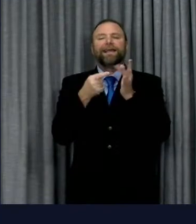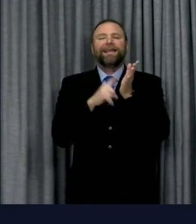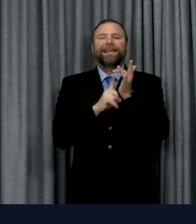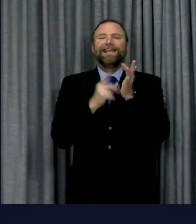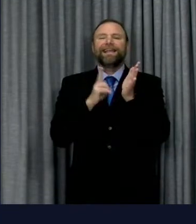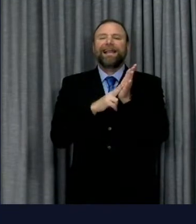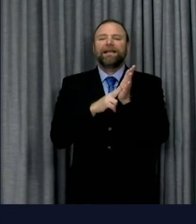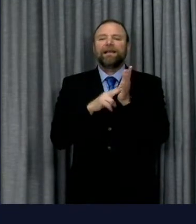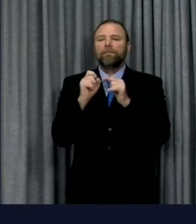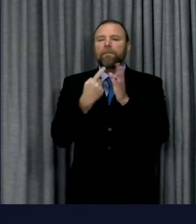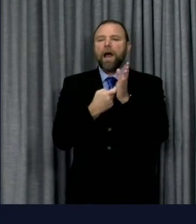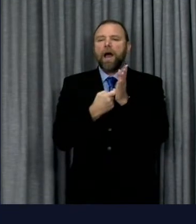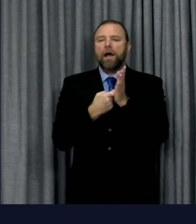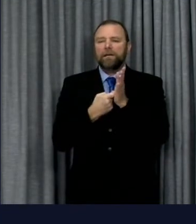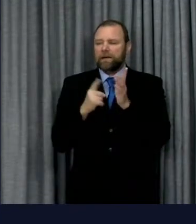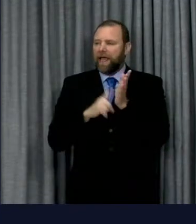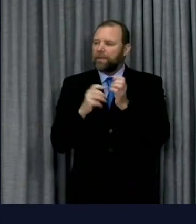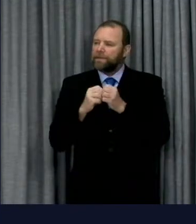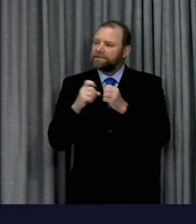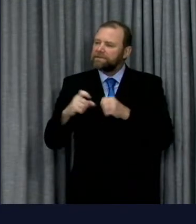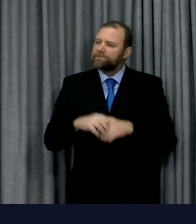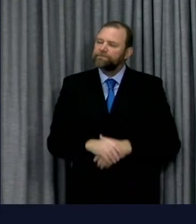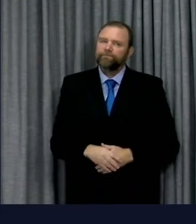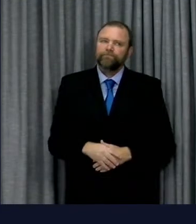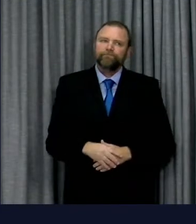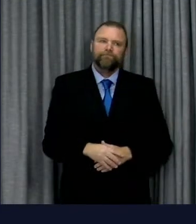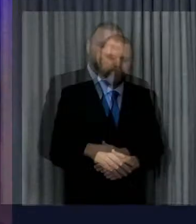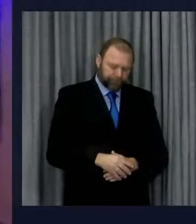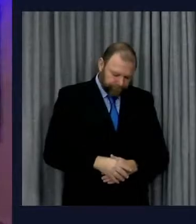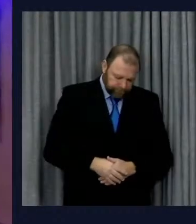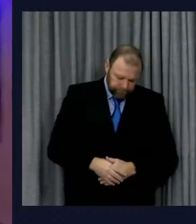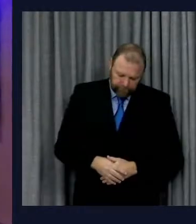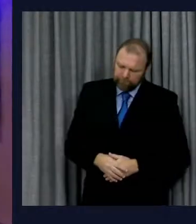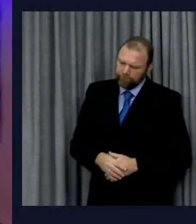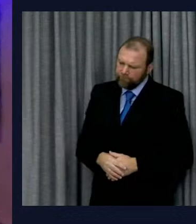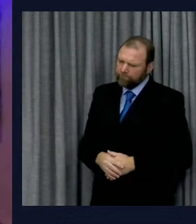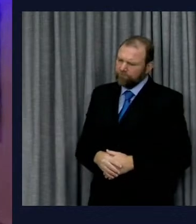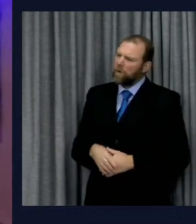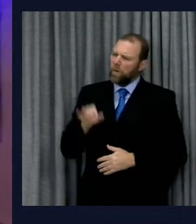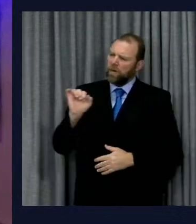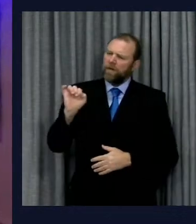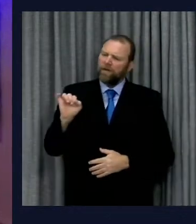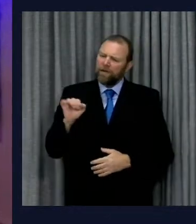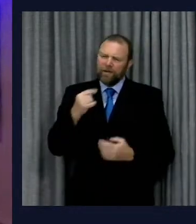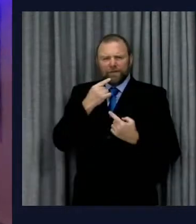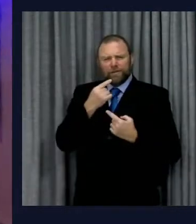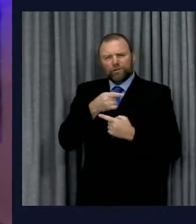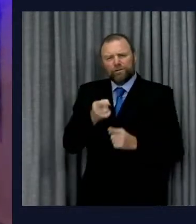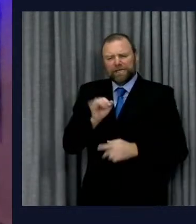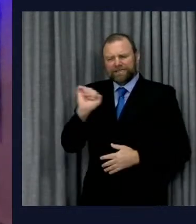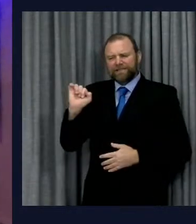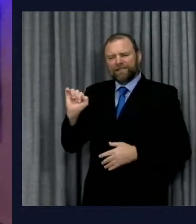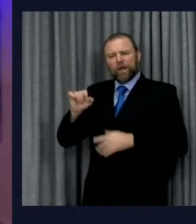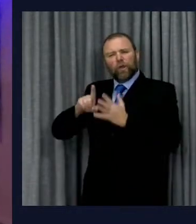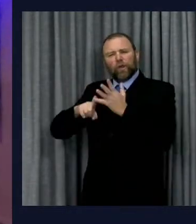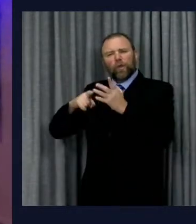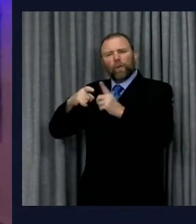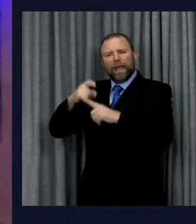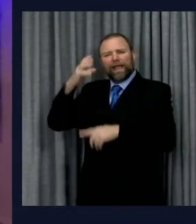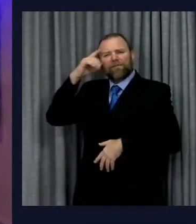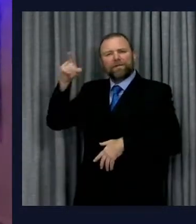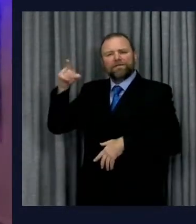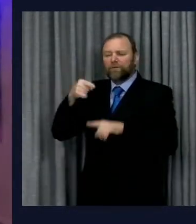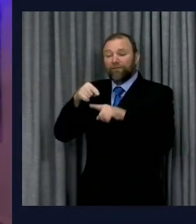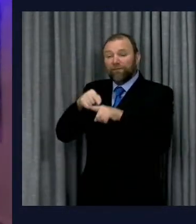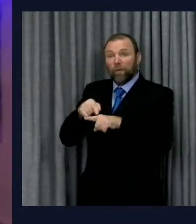LBC. Thank you, First Minister. Of course, you've suggested there that the UK government are no longer actually following science in England. They're just distracting